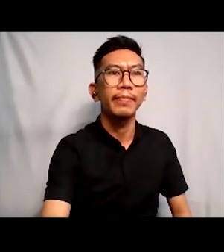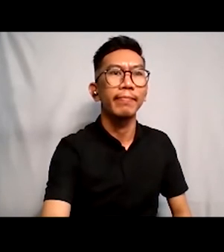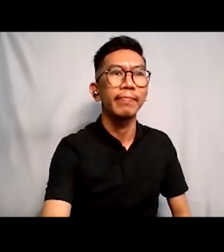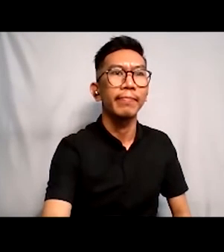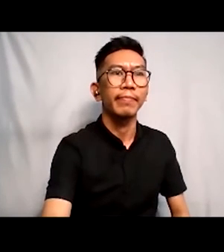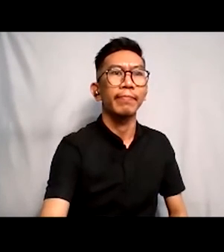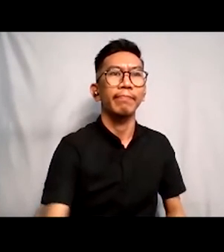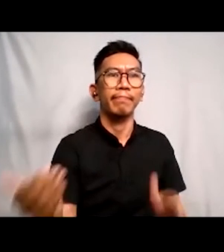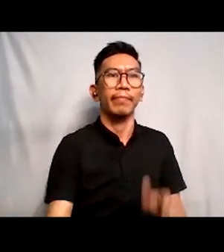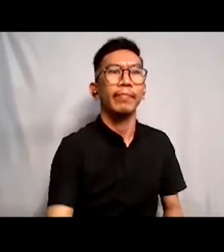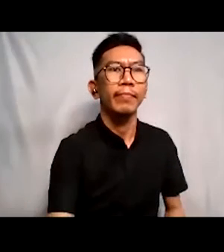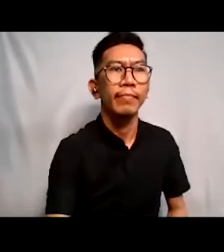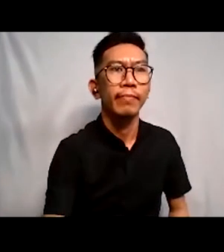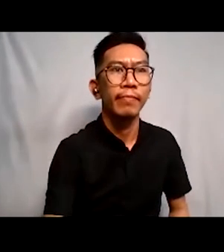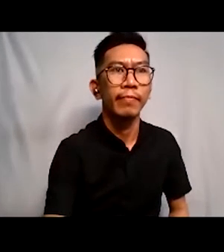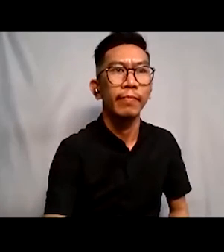Sorry.